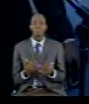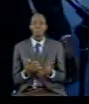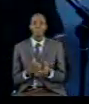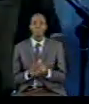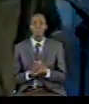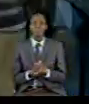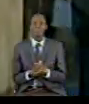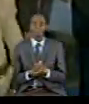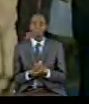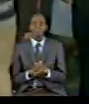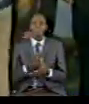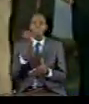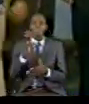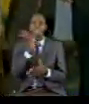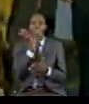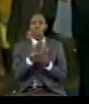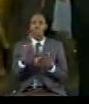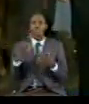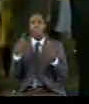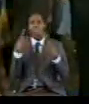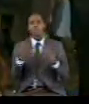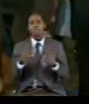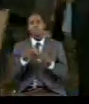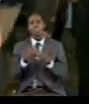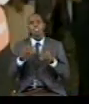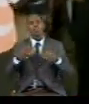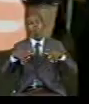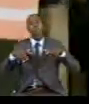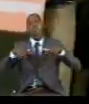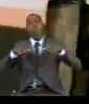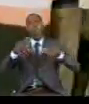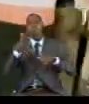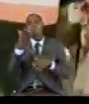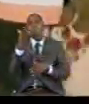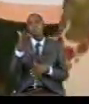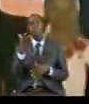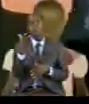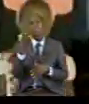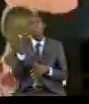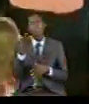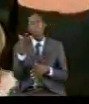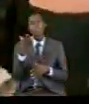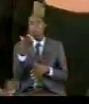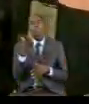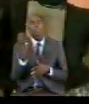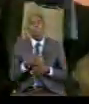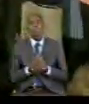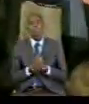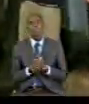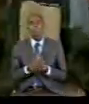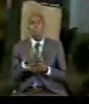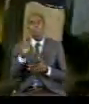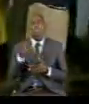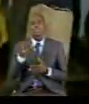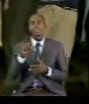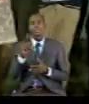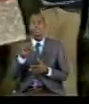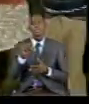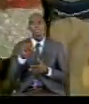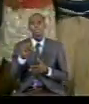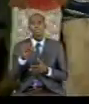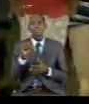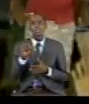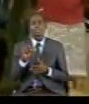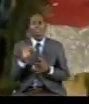There is something happening in the crowd. Yes. Yes. Let's put our